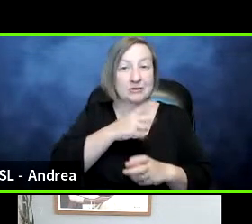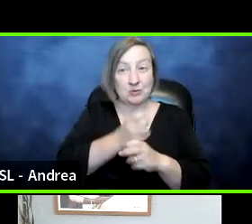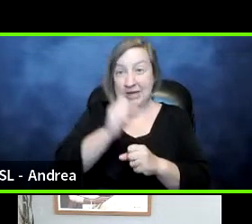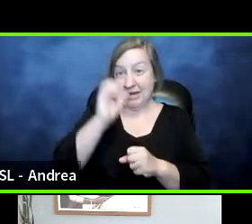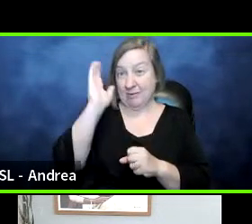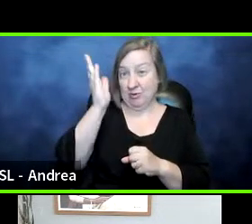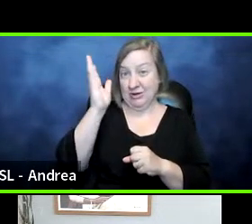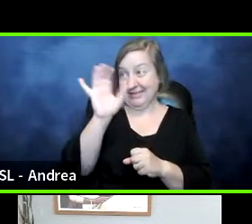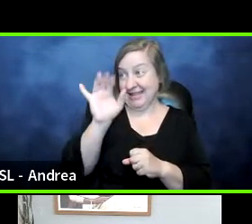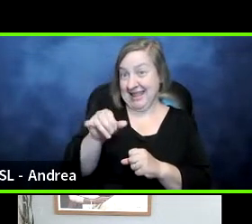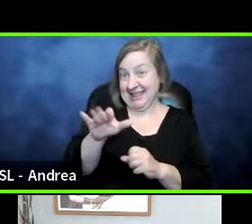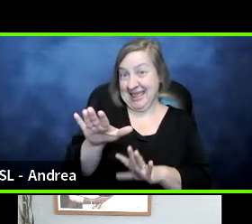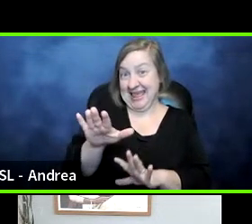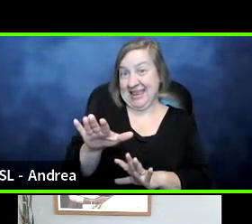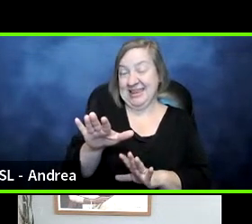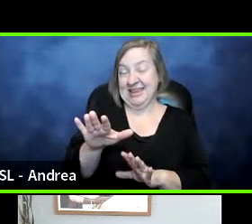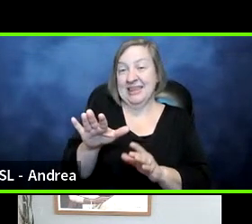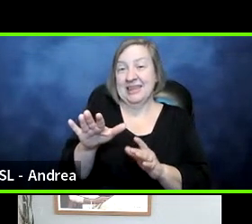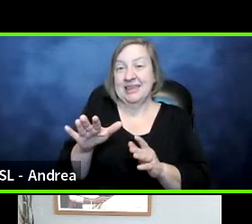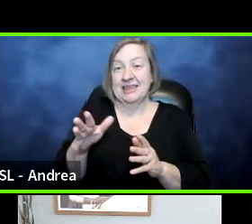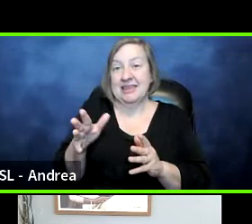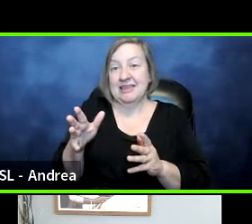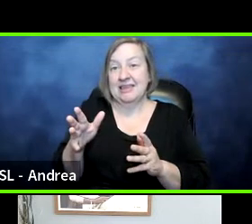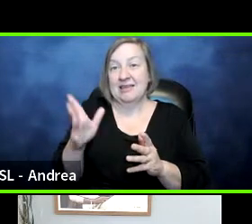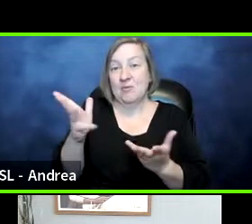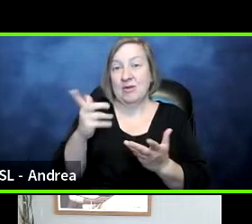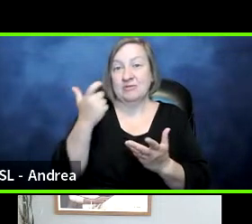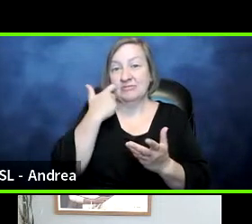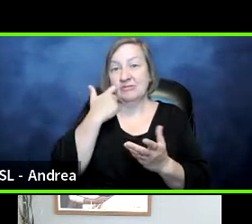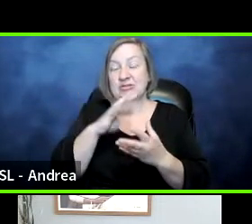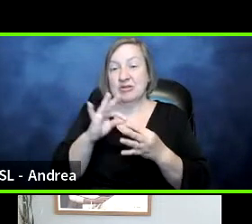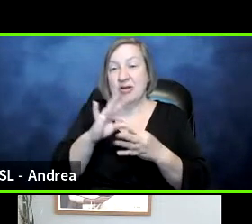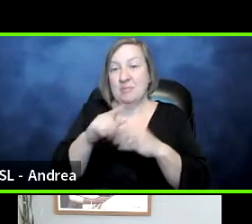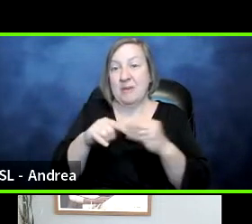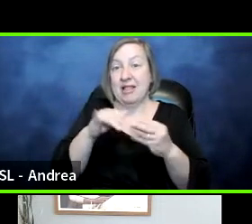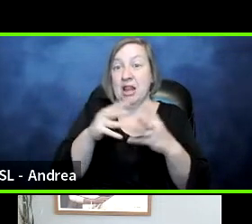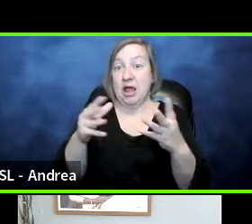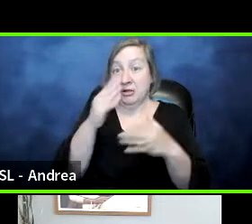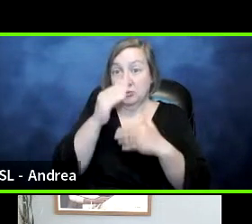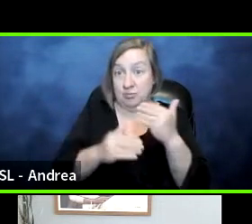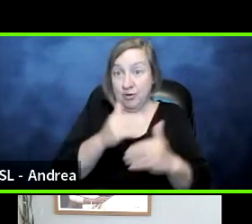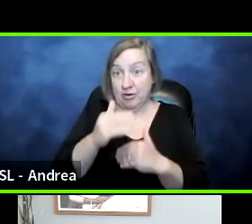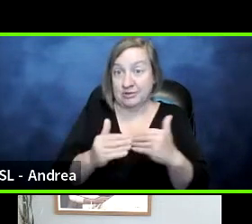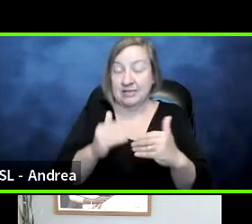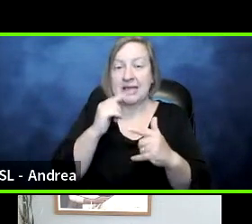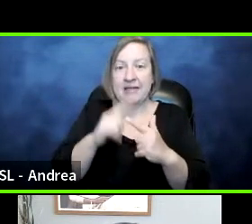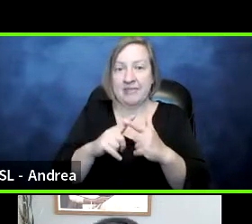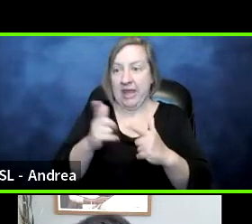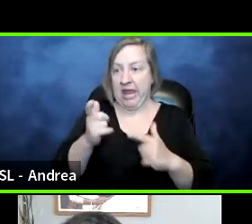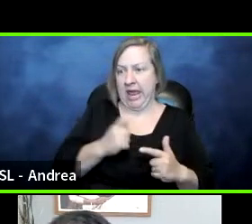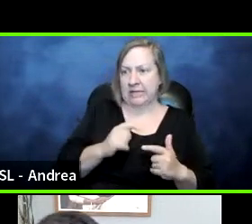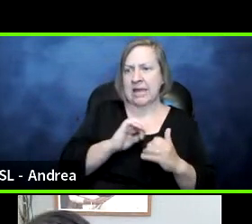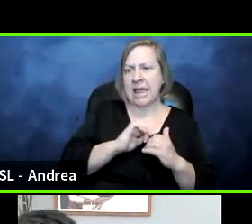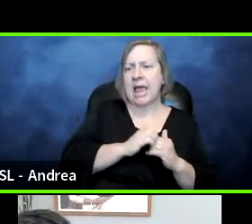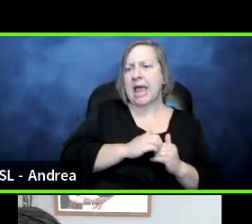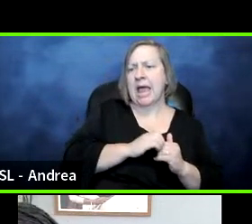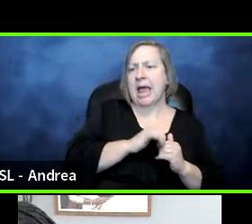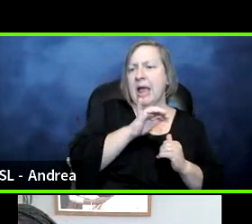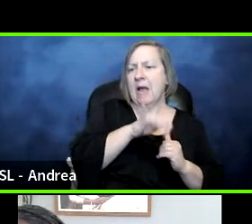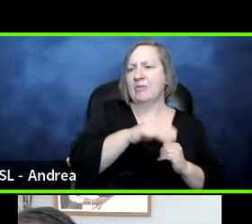like that, like Roberta was talking about. It's like, that's a lot to process. And then to be asked, how does this